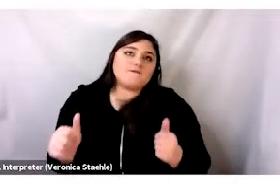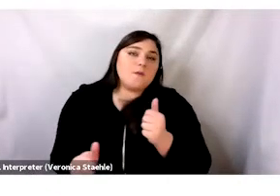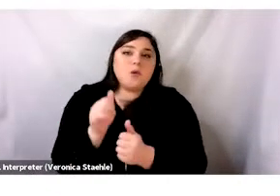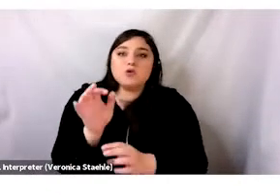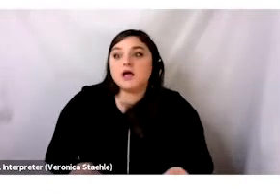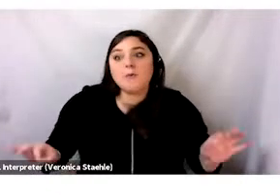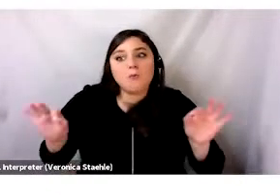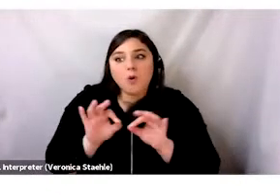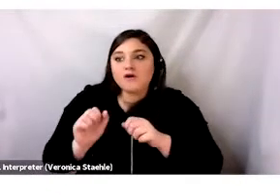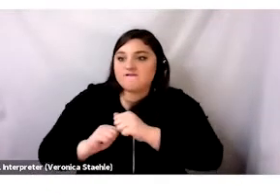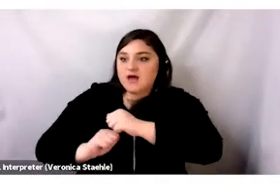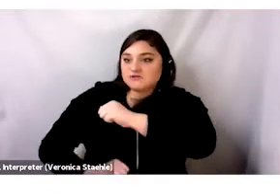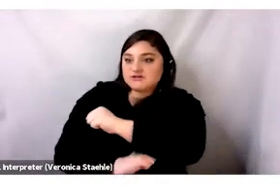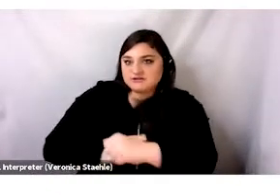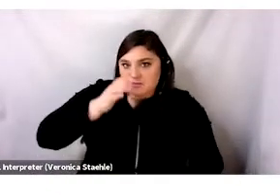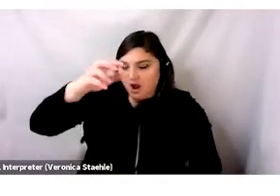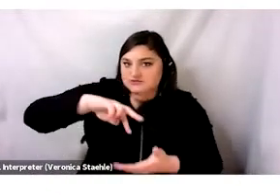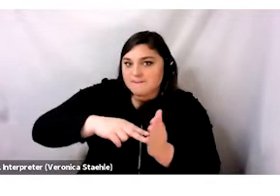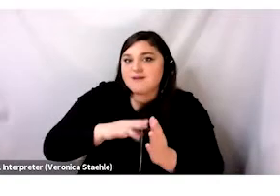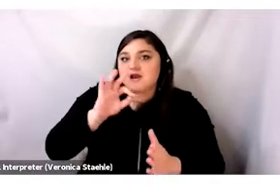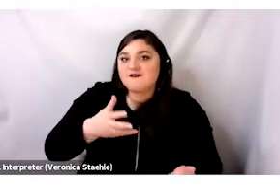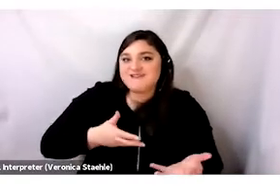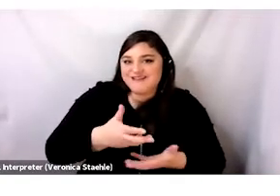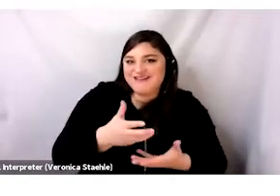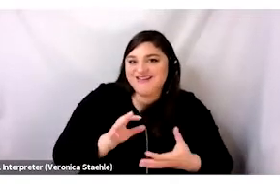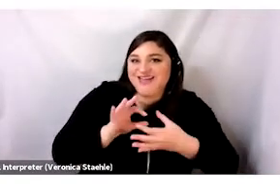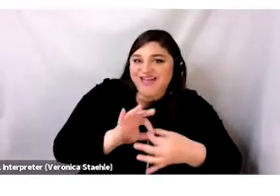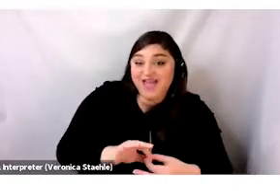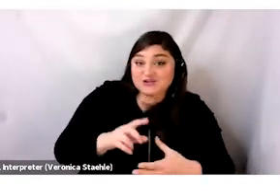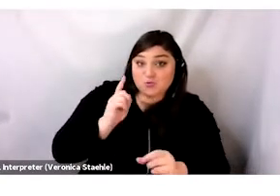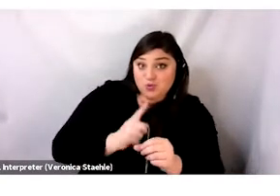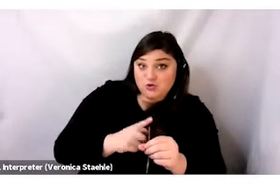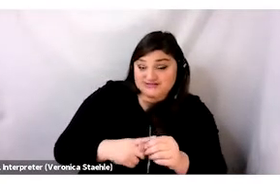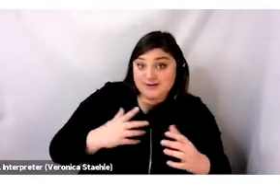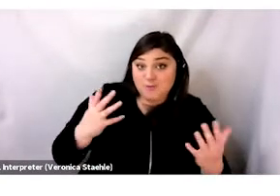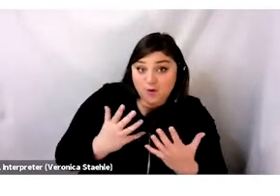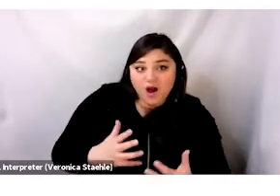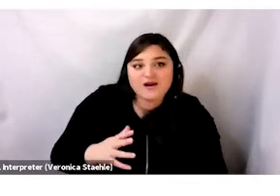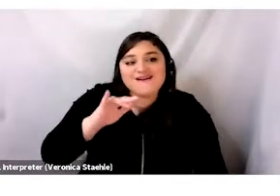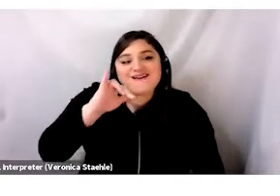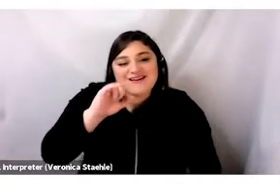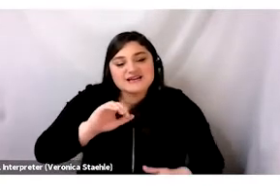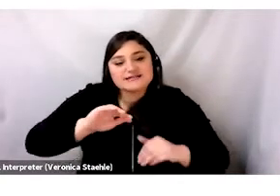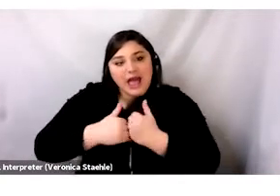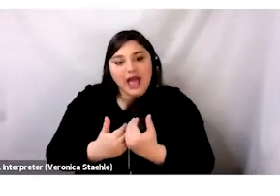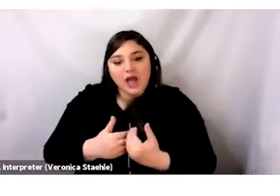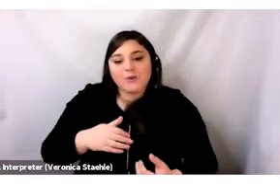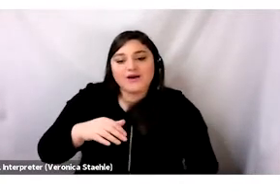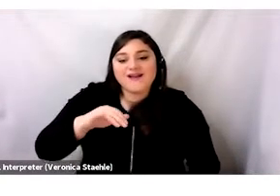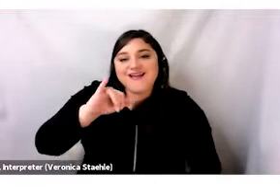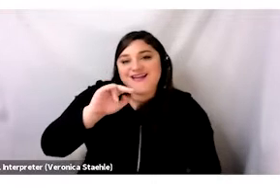foundational concepts of engaged Buddhism. And that is independent co-arising